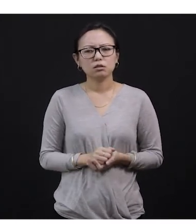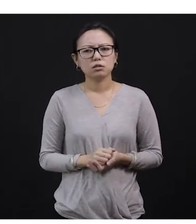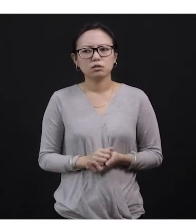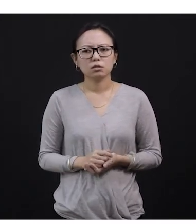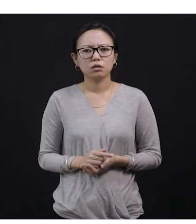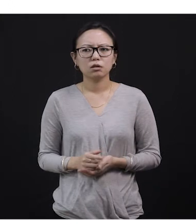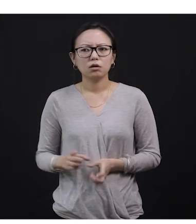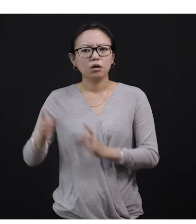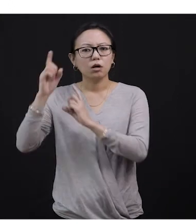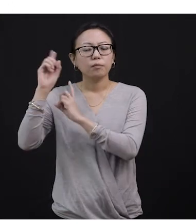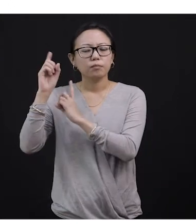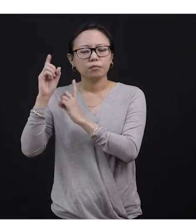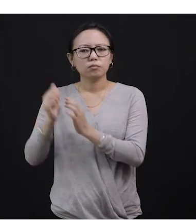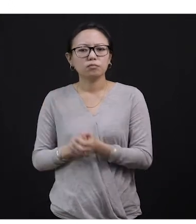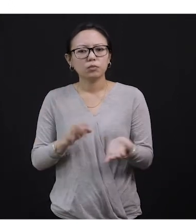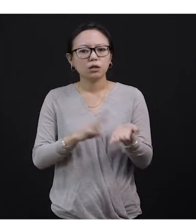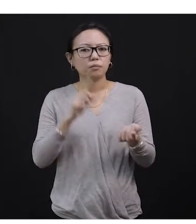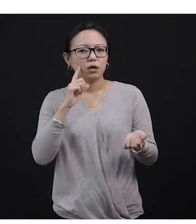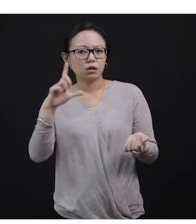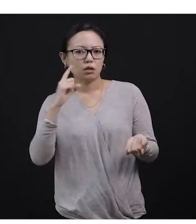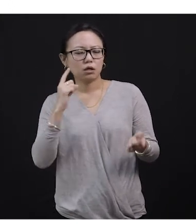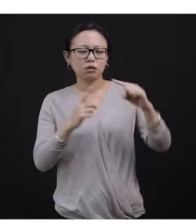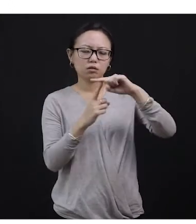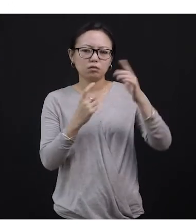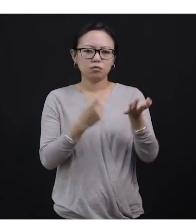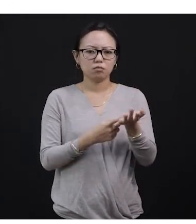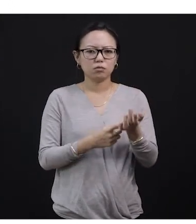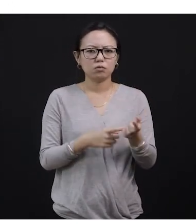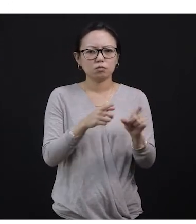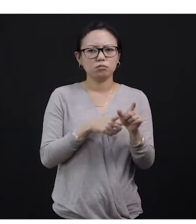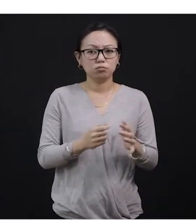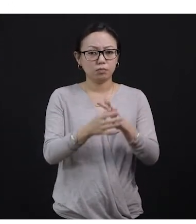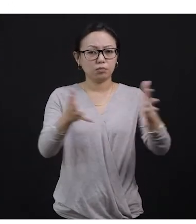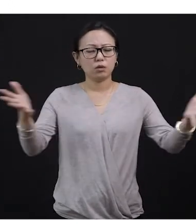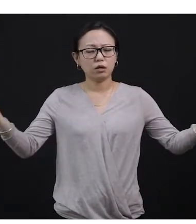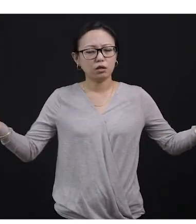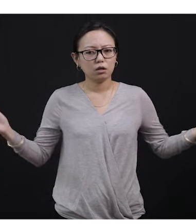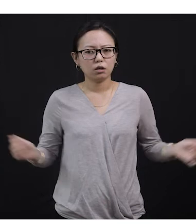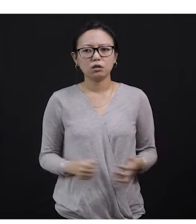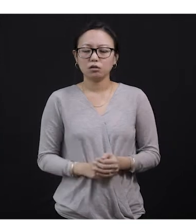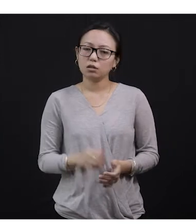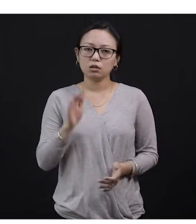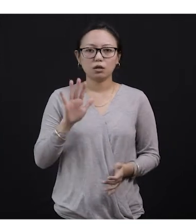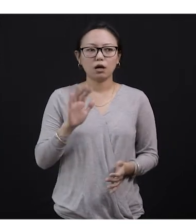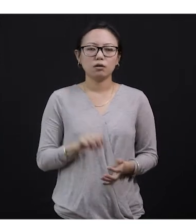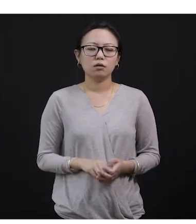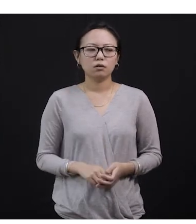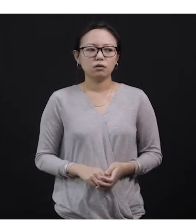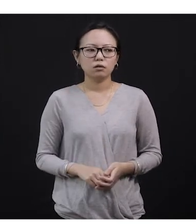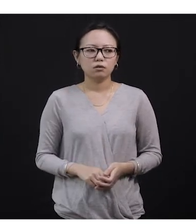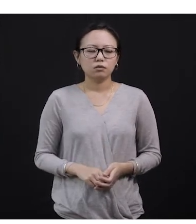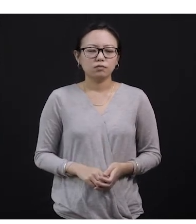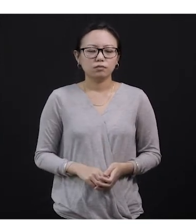military matters, all right? So they had large armies, okay? So they had thousands and thousands of armies. They